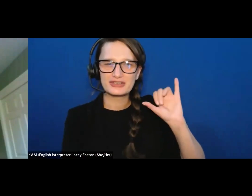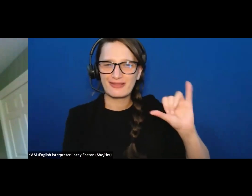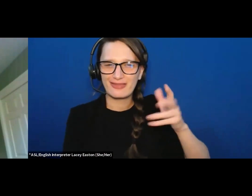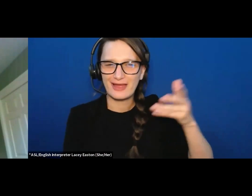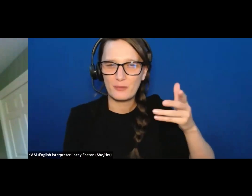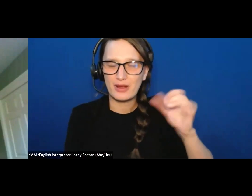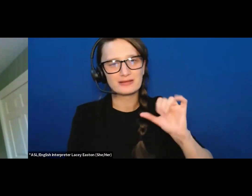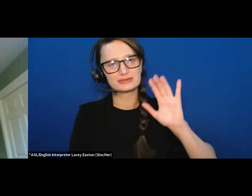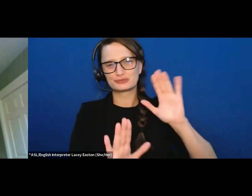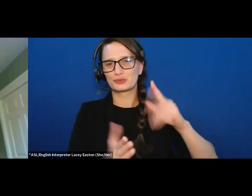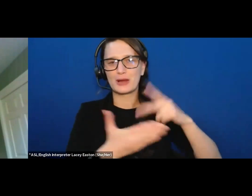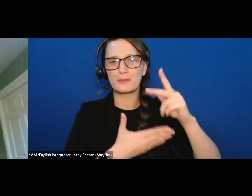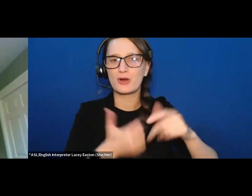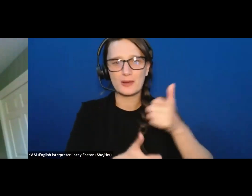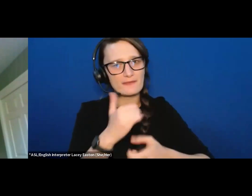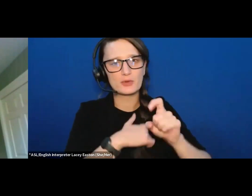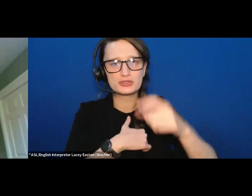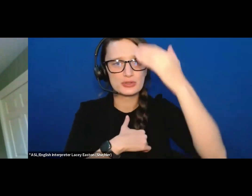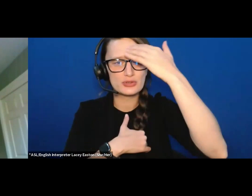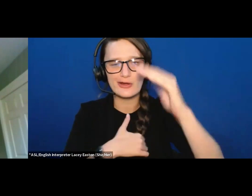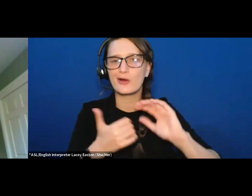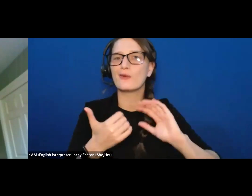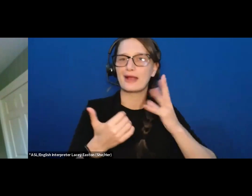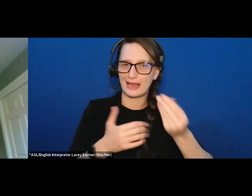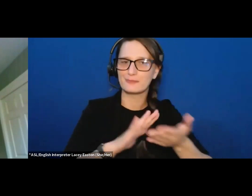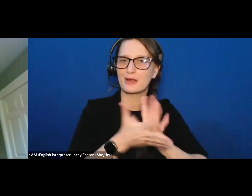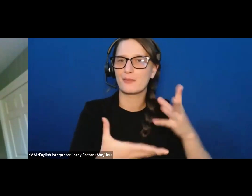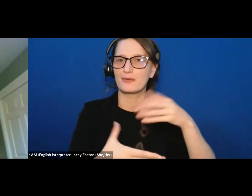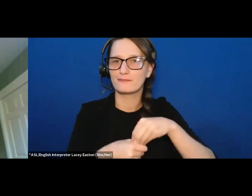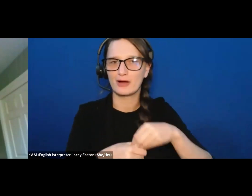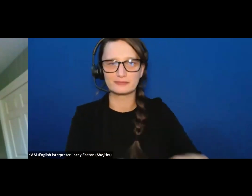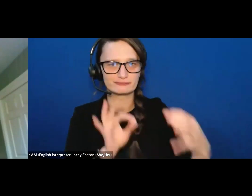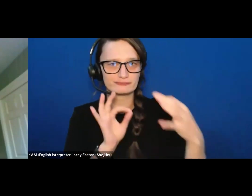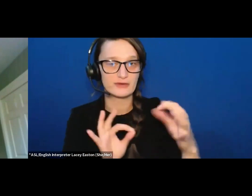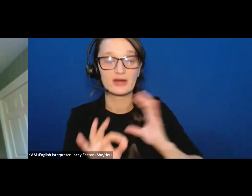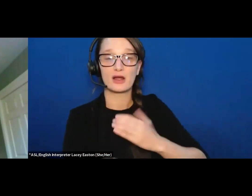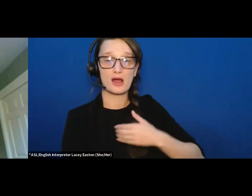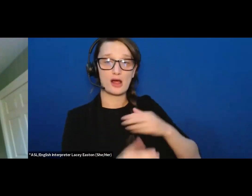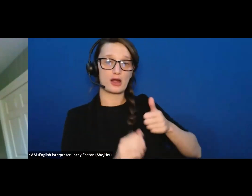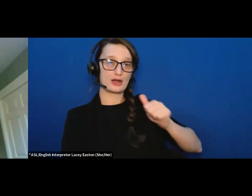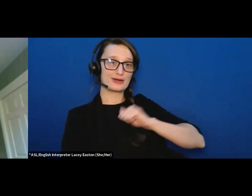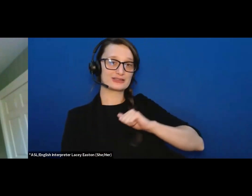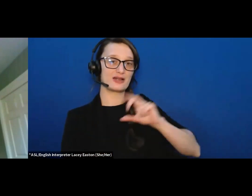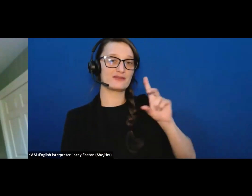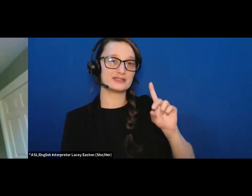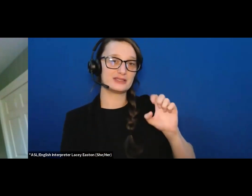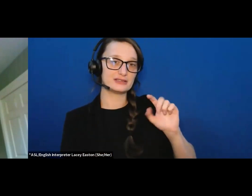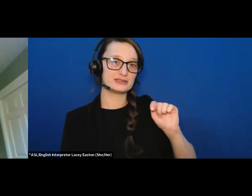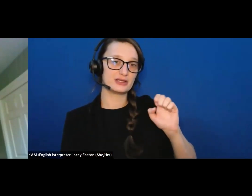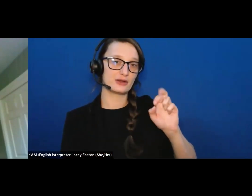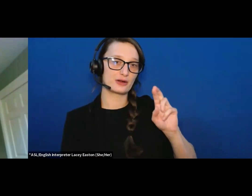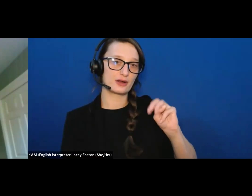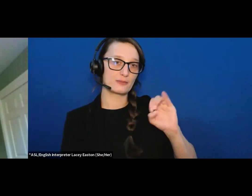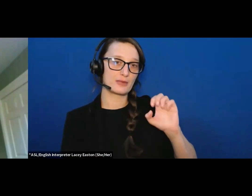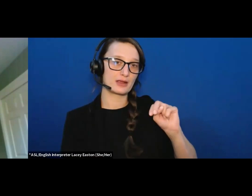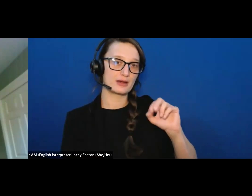involved. And yeah. Perfect. Our self-determination program we heard at our board meeting has just grown so much.